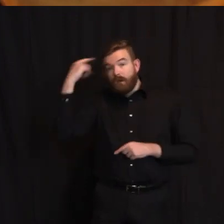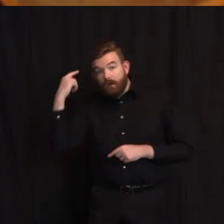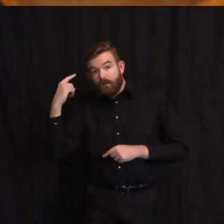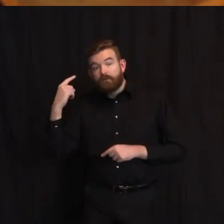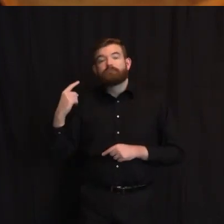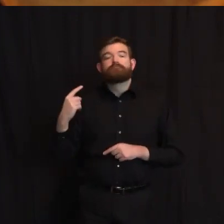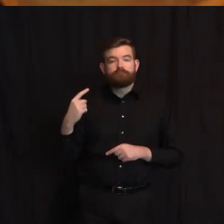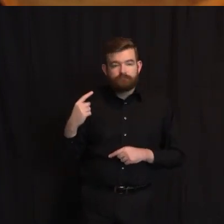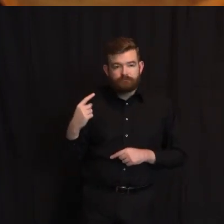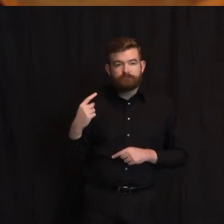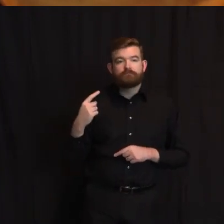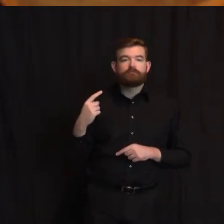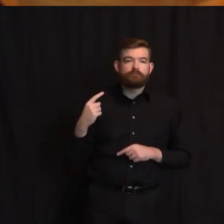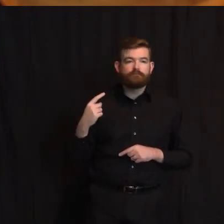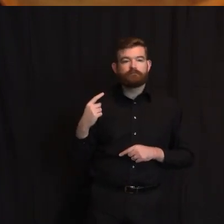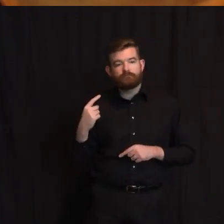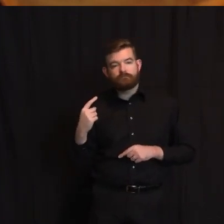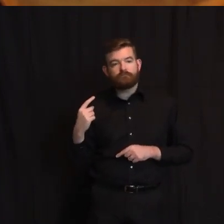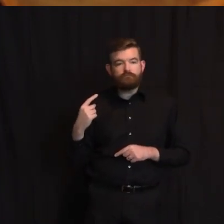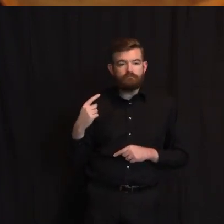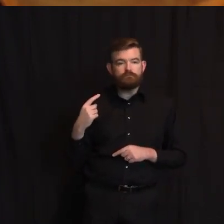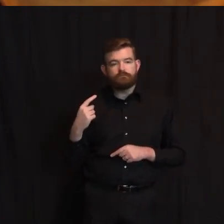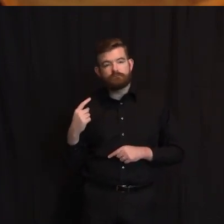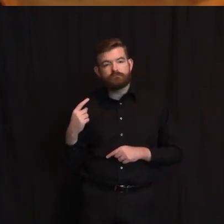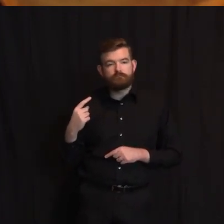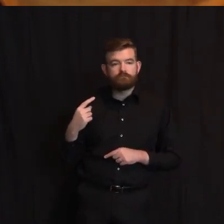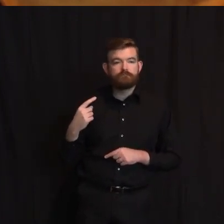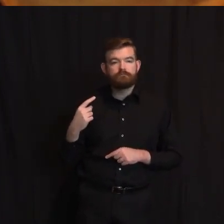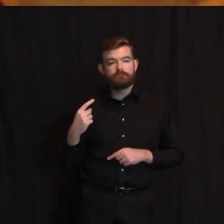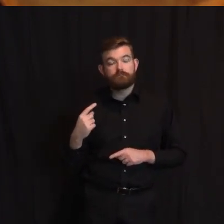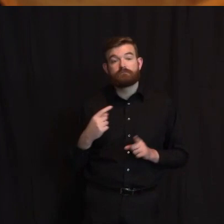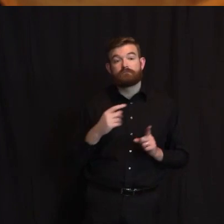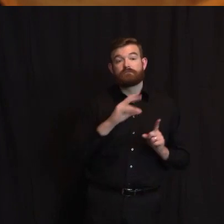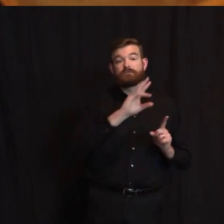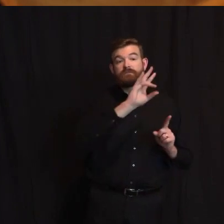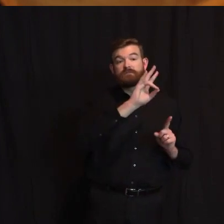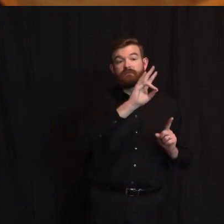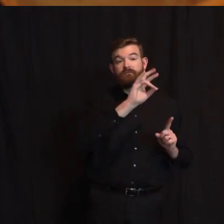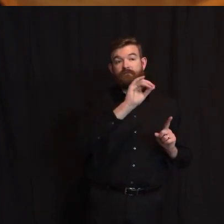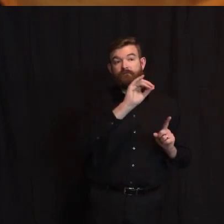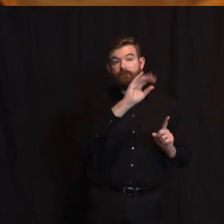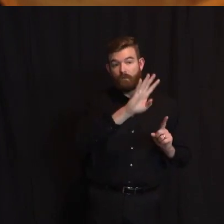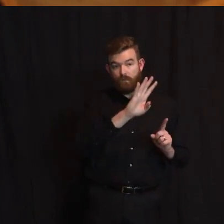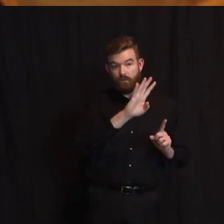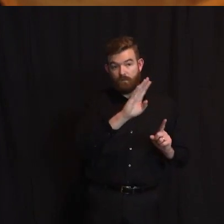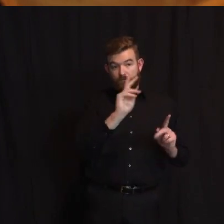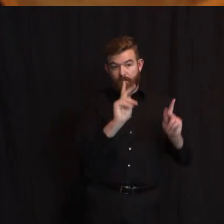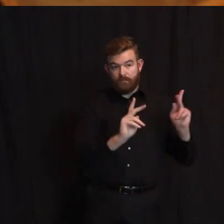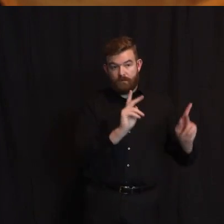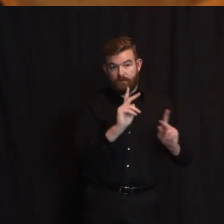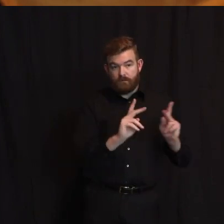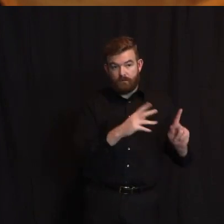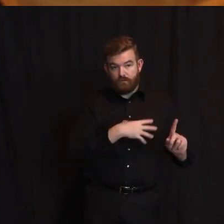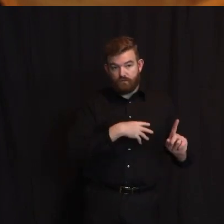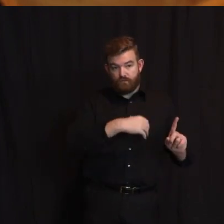1,350 of these cases, and they are 704 or 52% white,